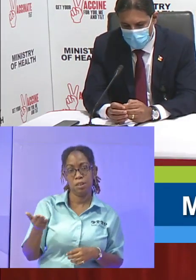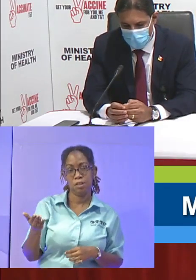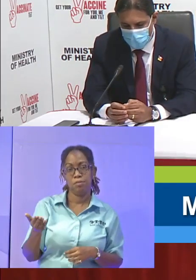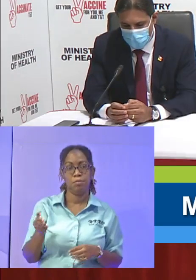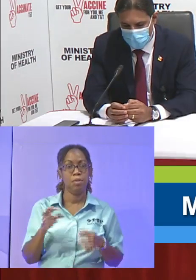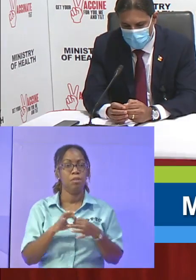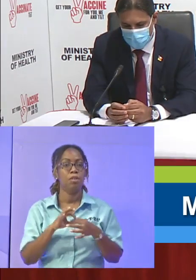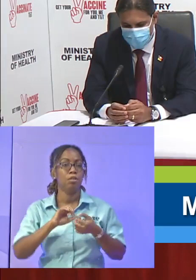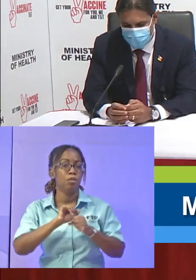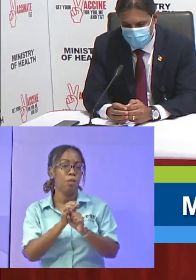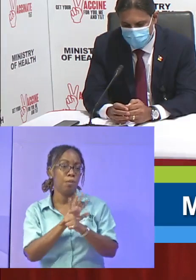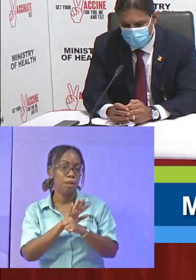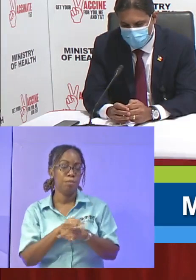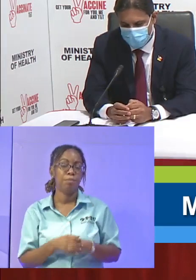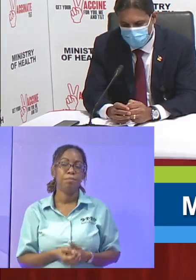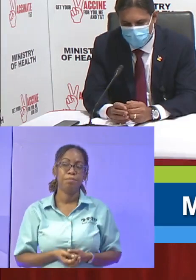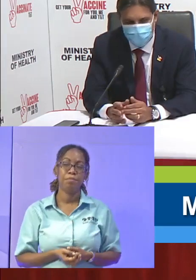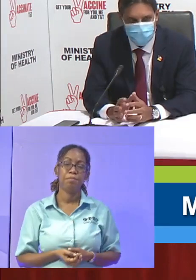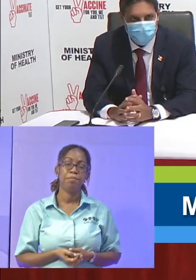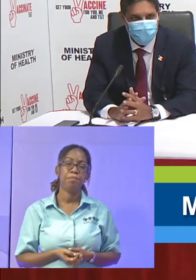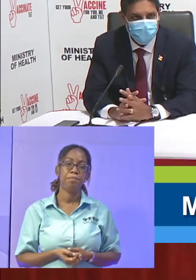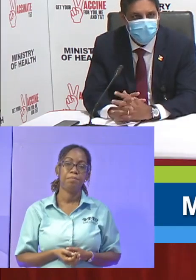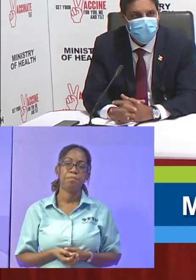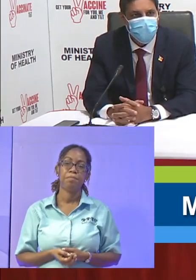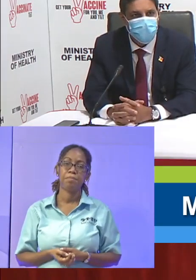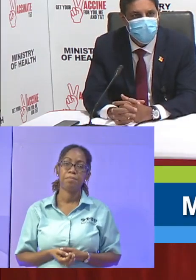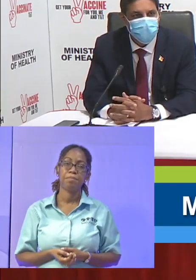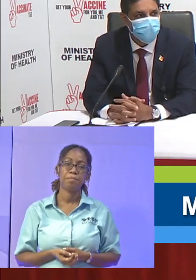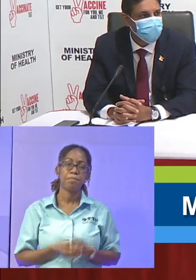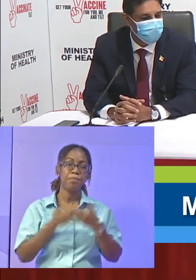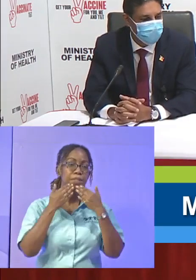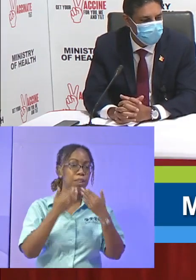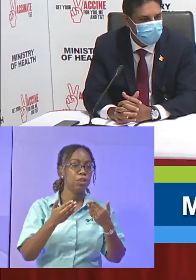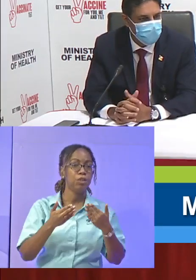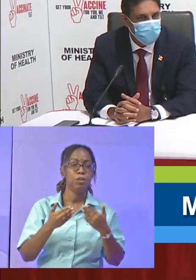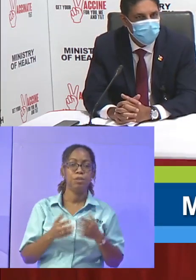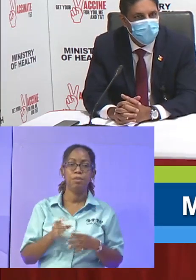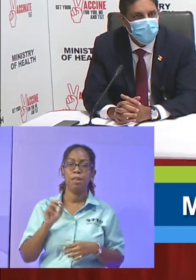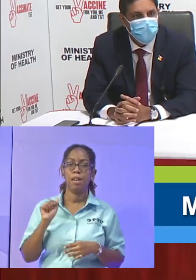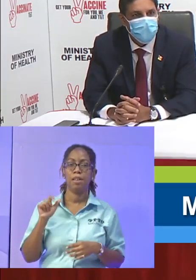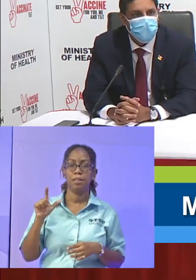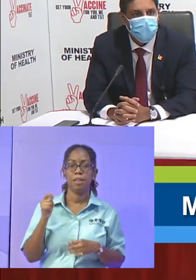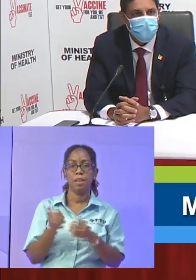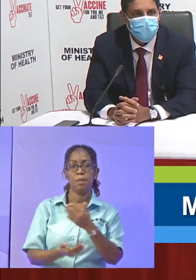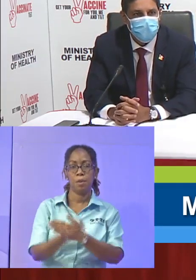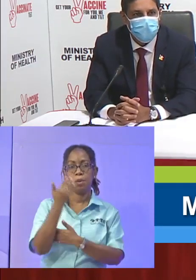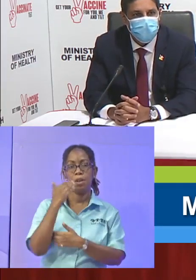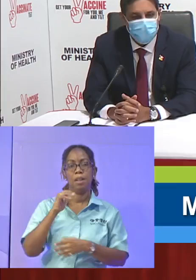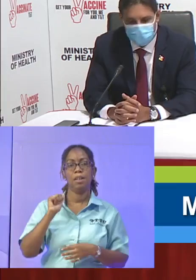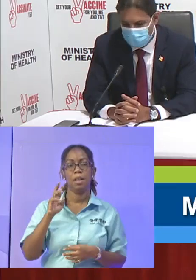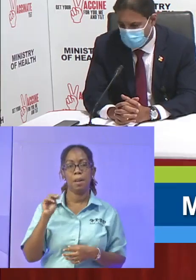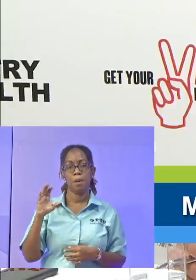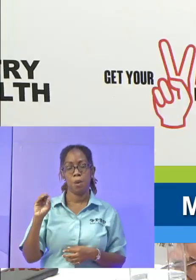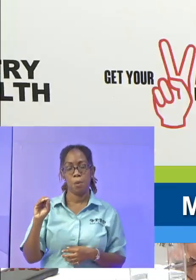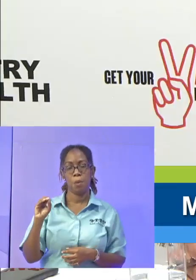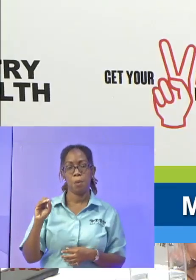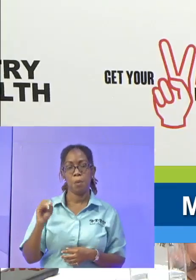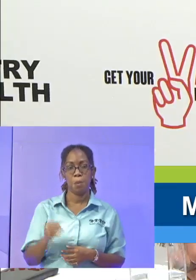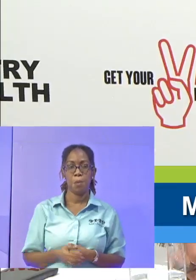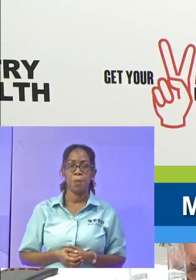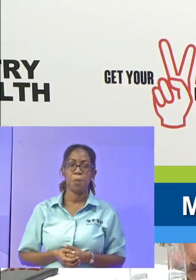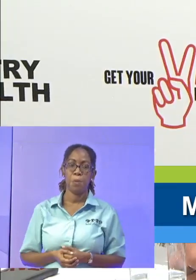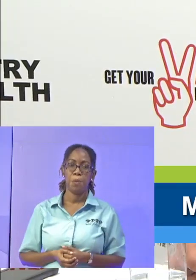national COVID-19 vaccination campaign. Thank you, and good morning, Al. Good morning to the Chief Medical Officer, Dr. Roshan